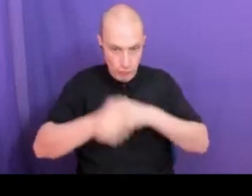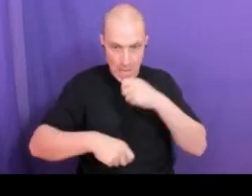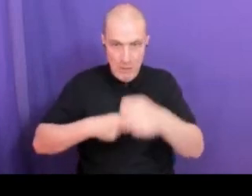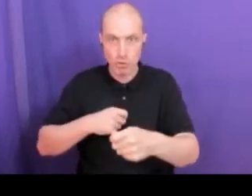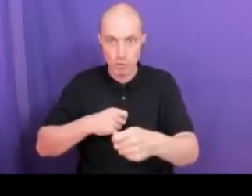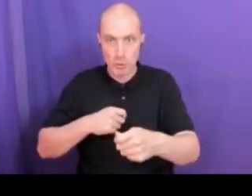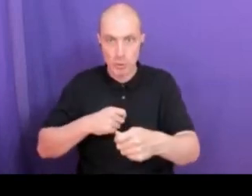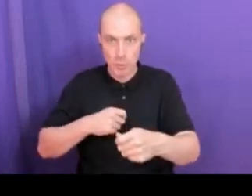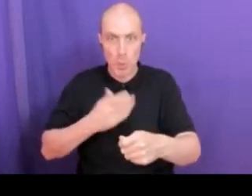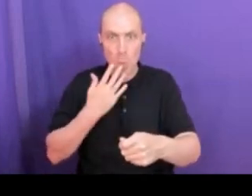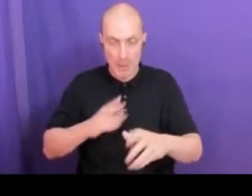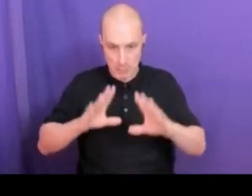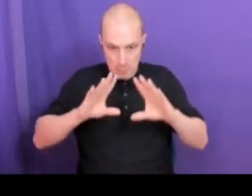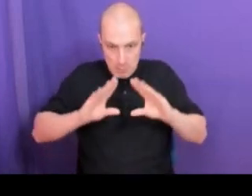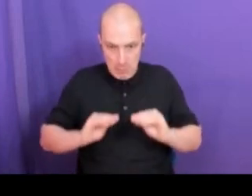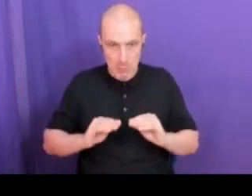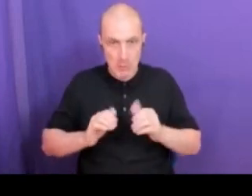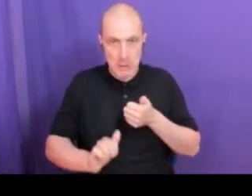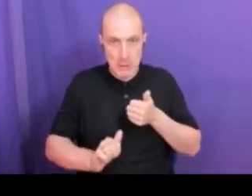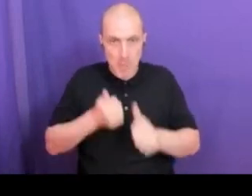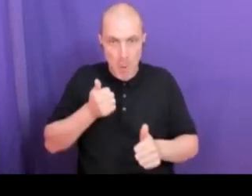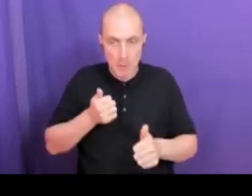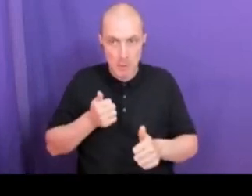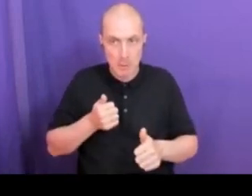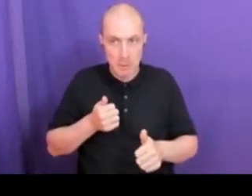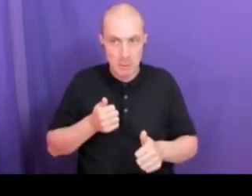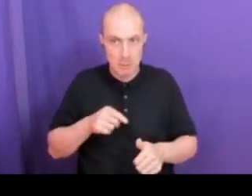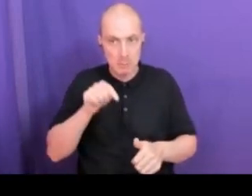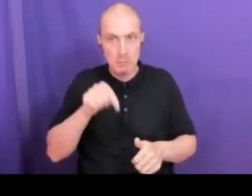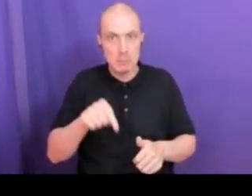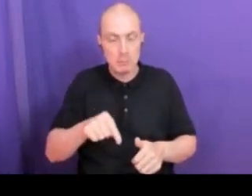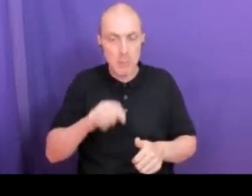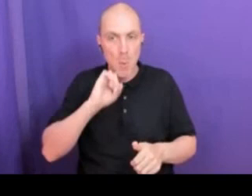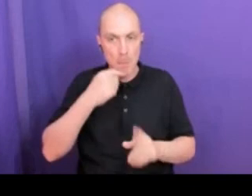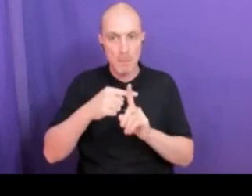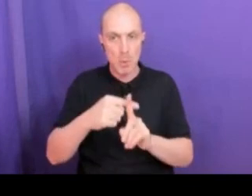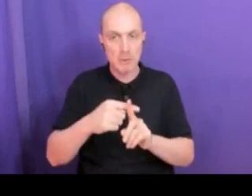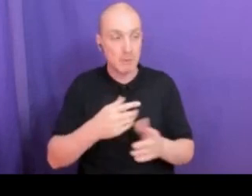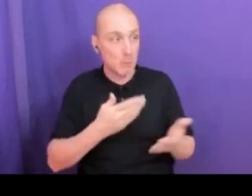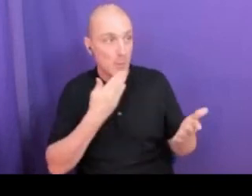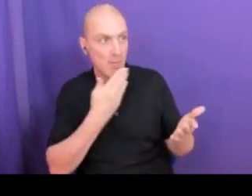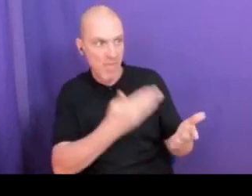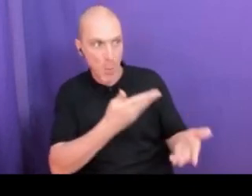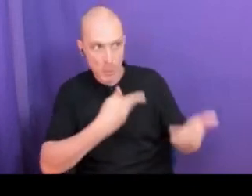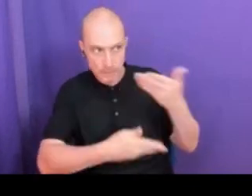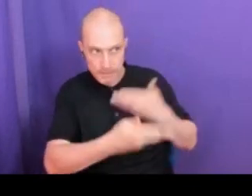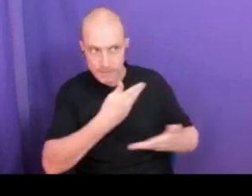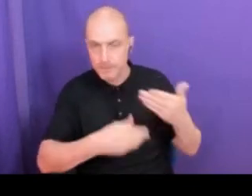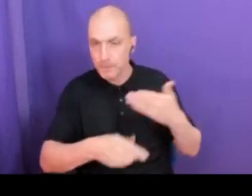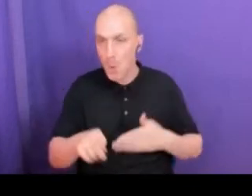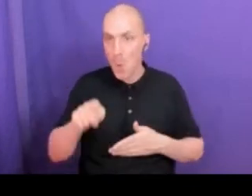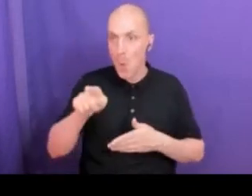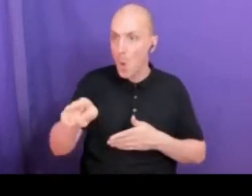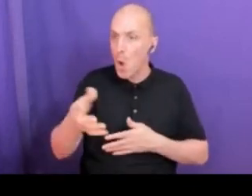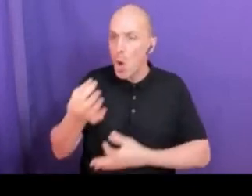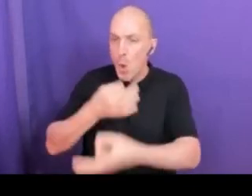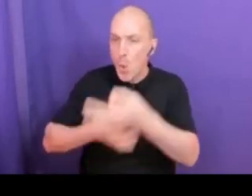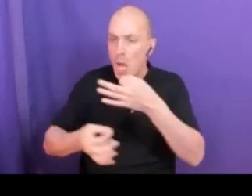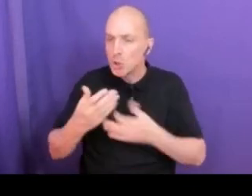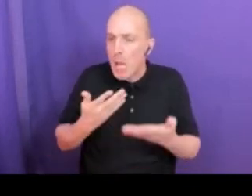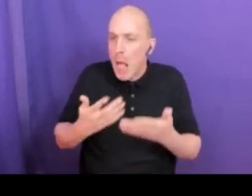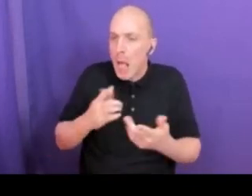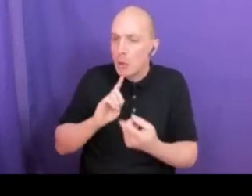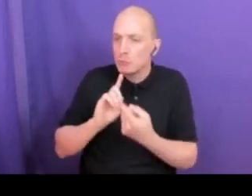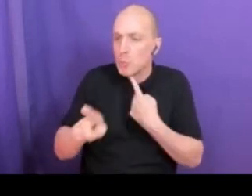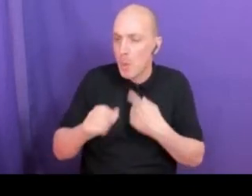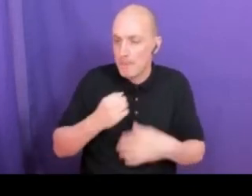brilliant work. So we're coming to the end of our time here. Any questions that we didn't get time to answer just now, apologise for that, but Anna's given me all the contact details